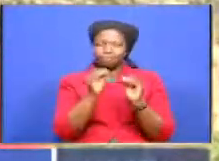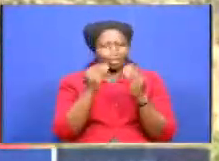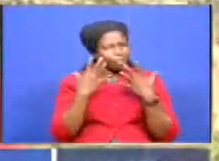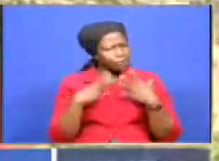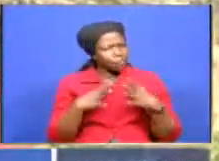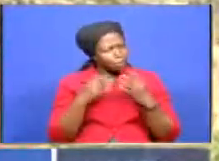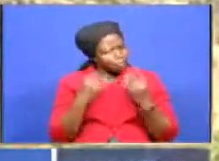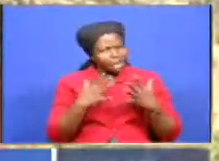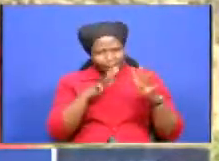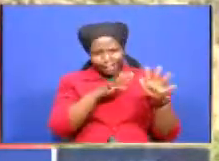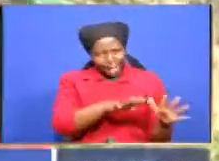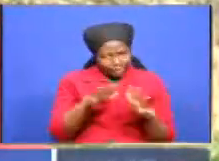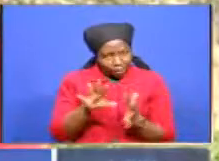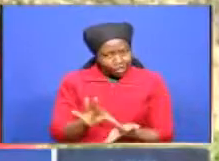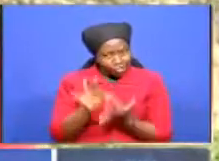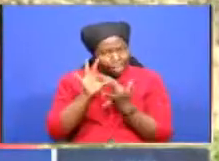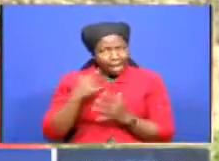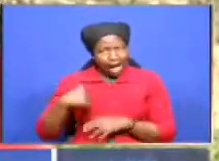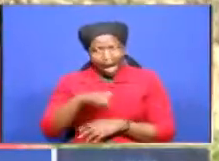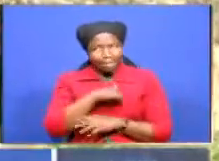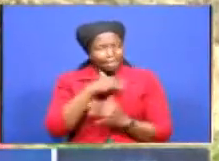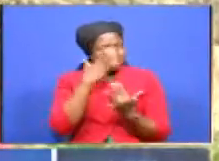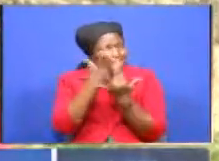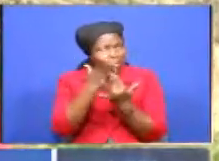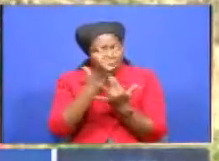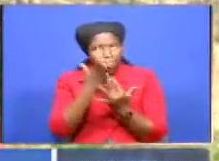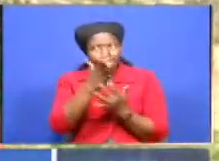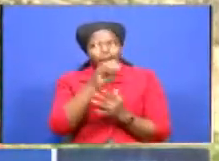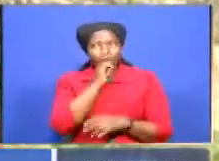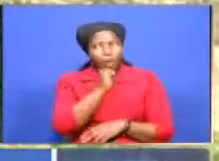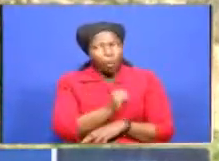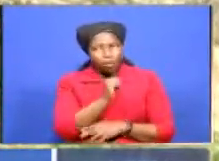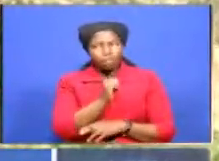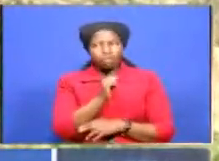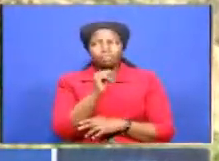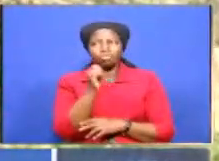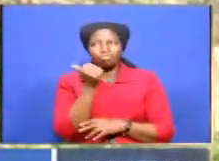watu kama sasa sisi tuko katikati, hatujafika ile umri ya kushukua